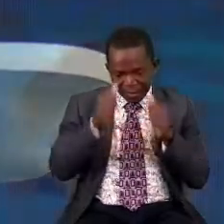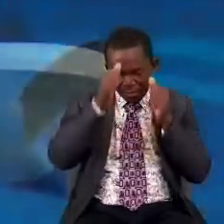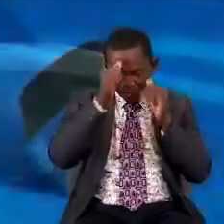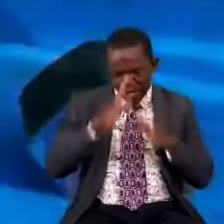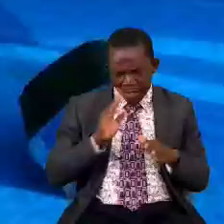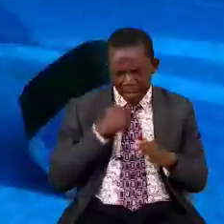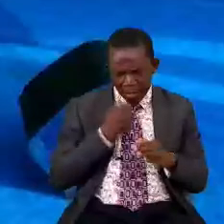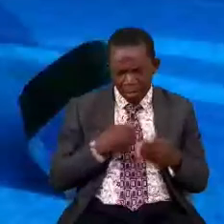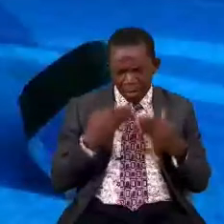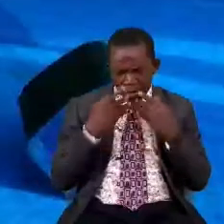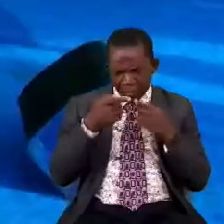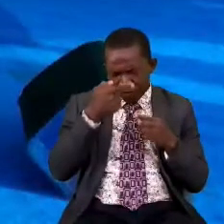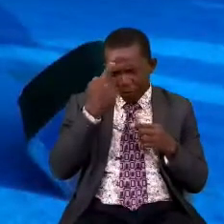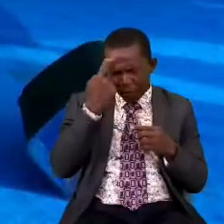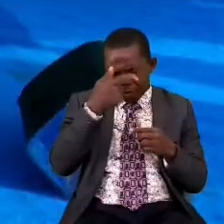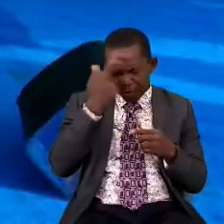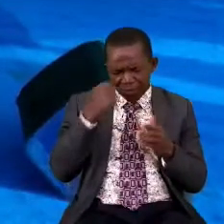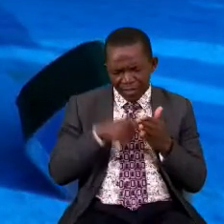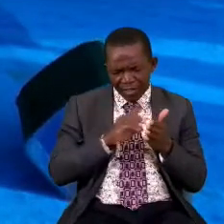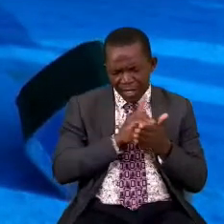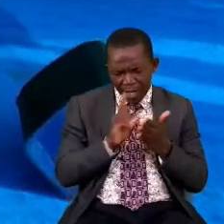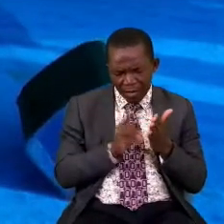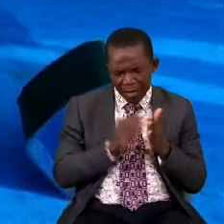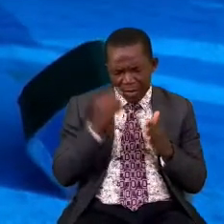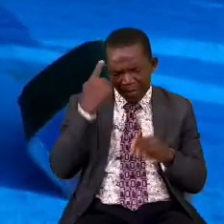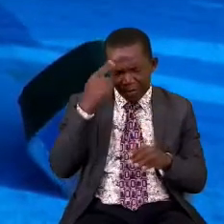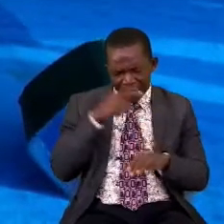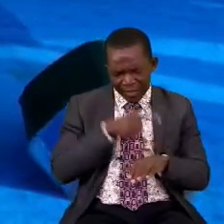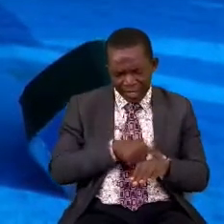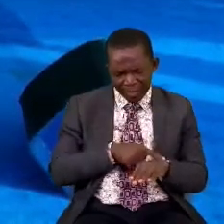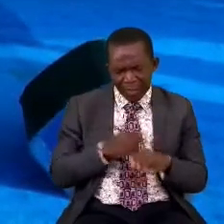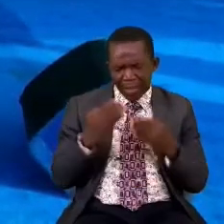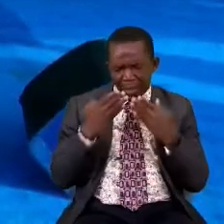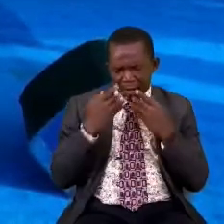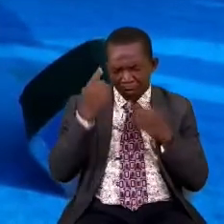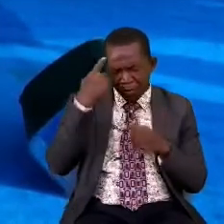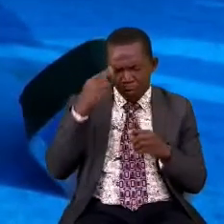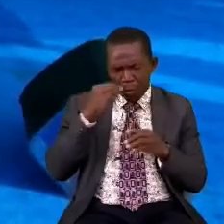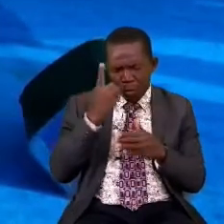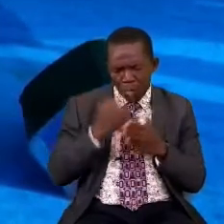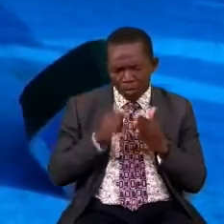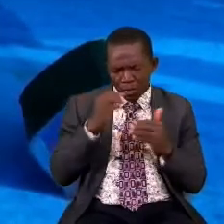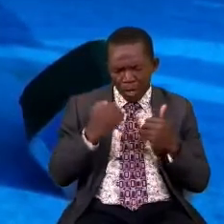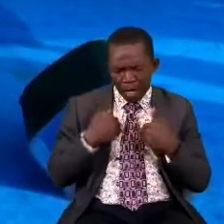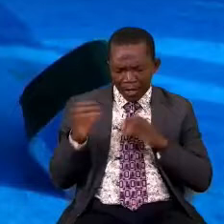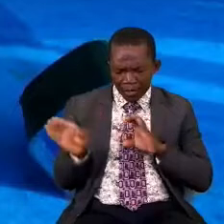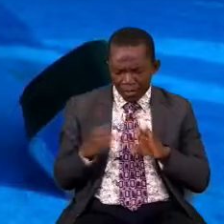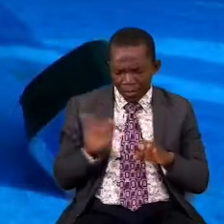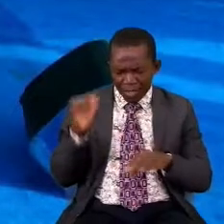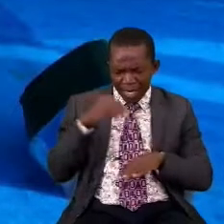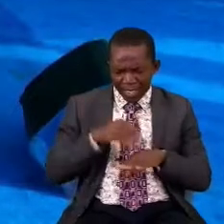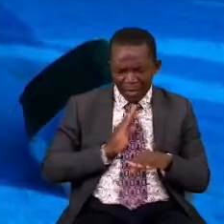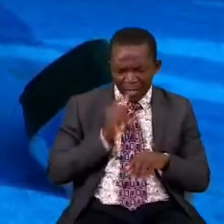doing in our time, in our generation, that we are raising up men and women,